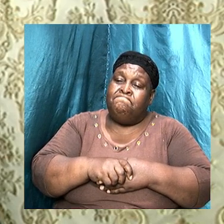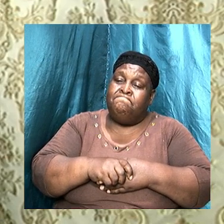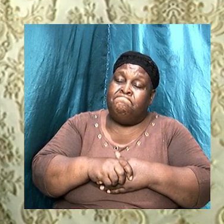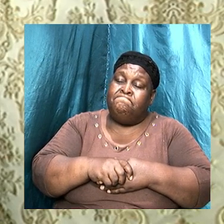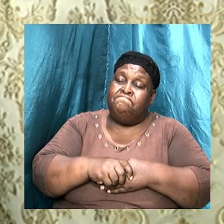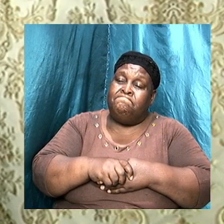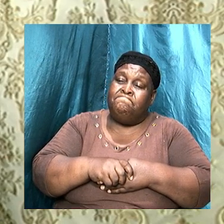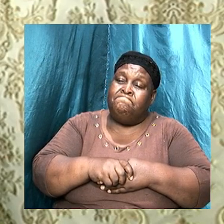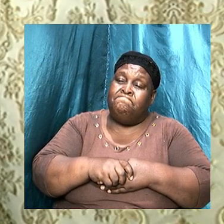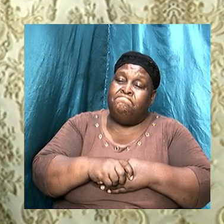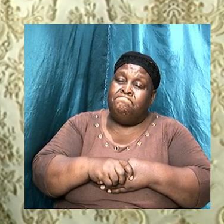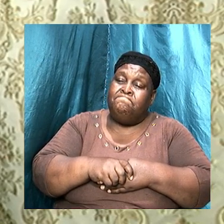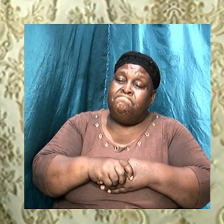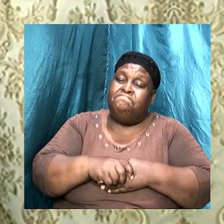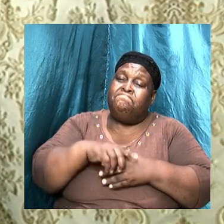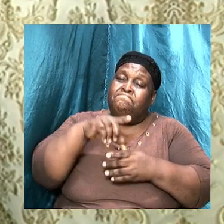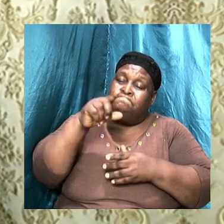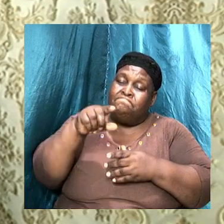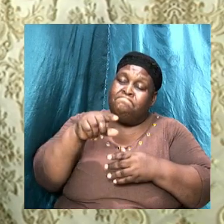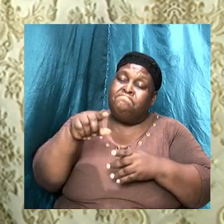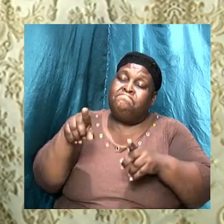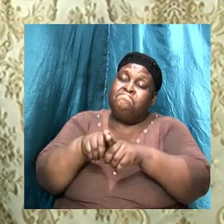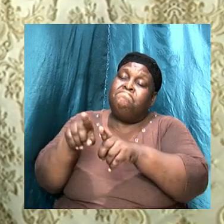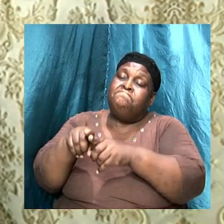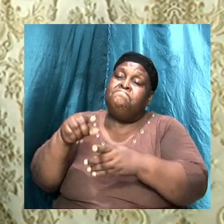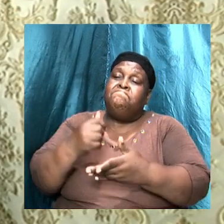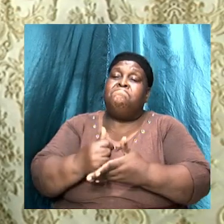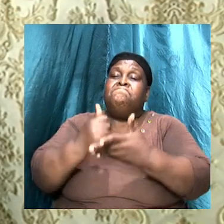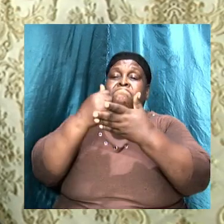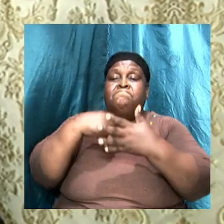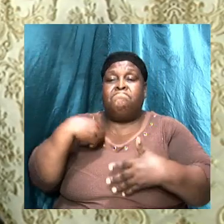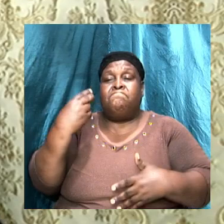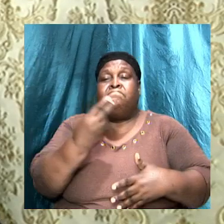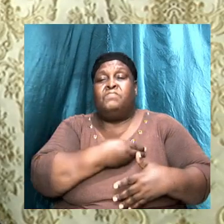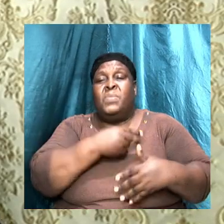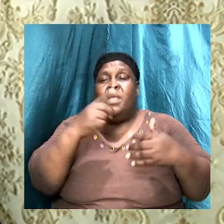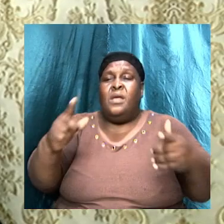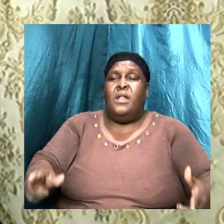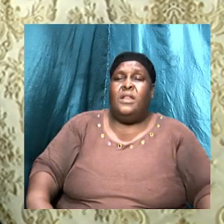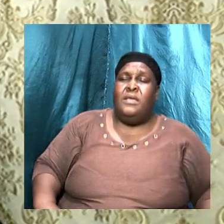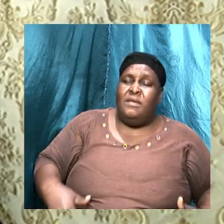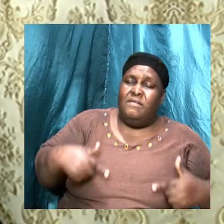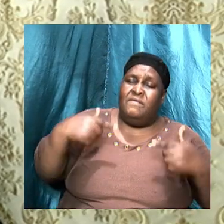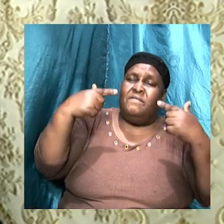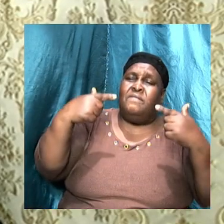He also help us to live a life